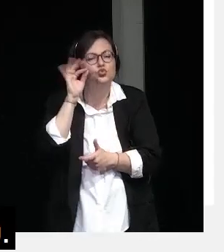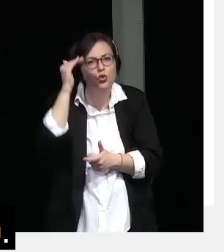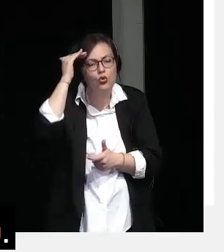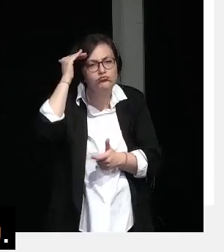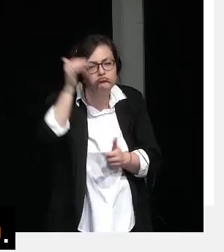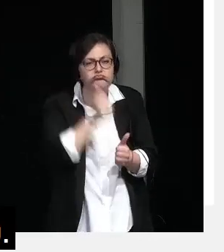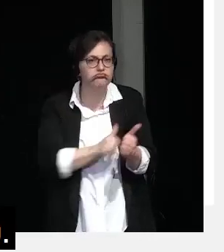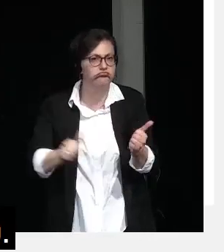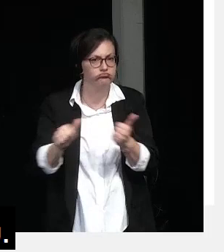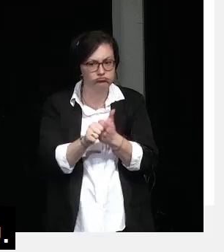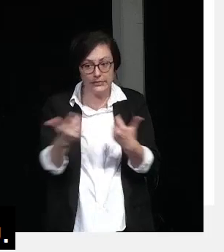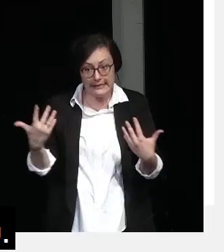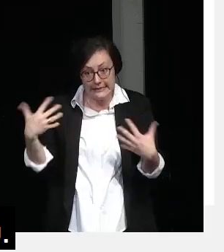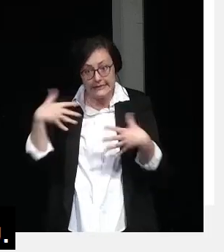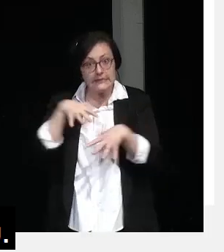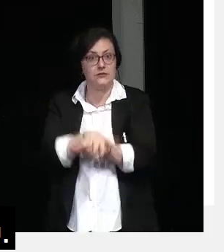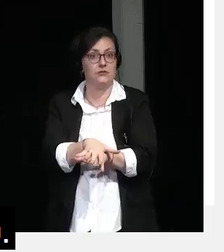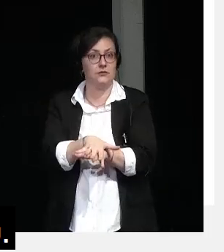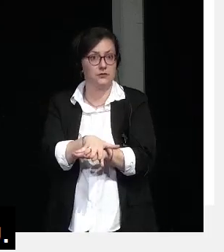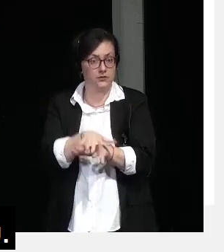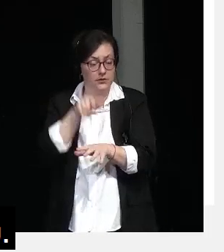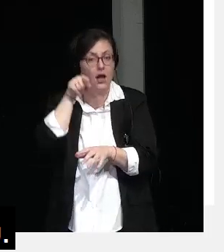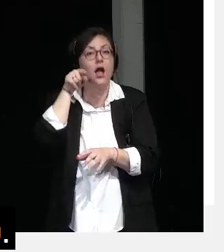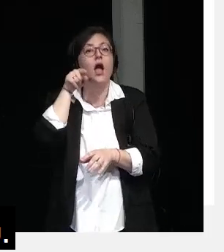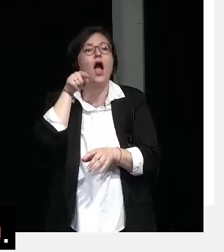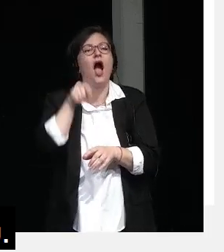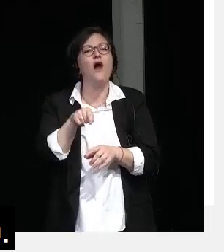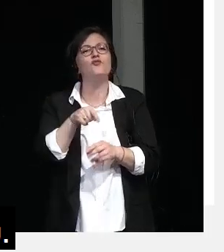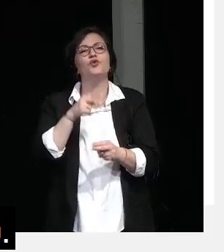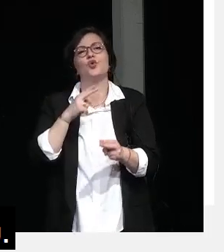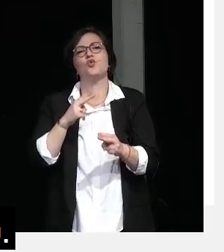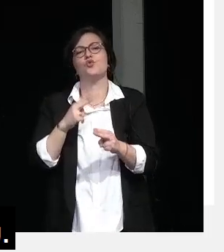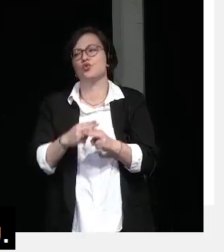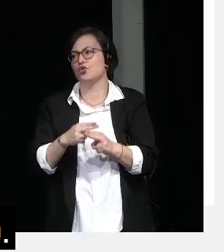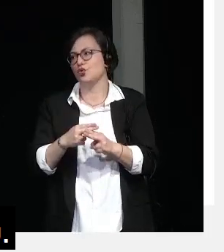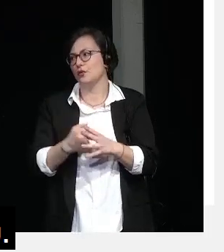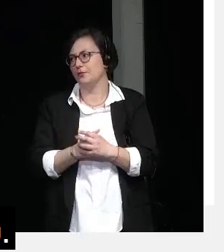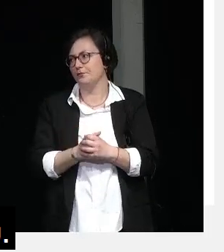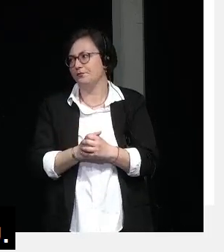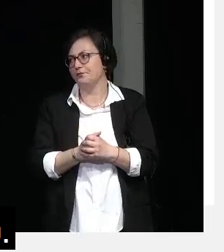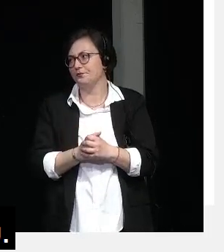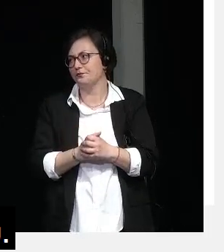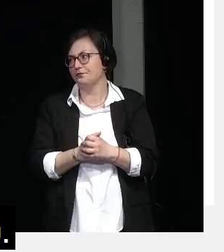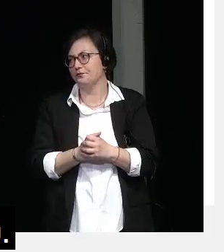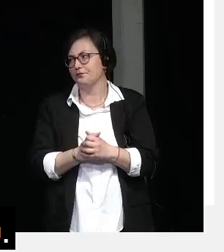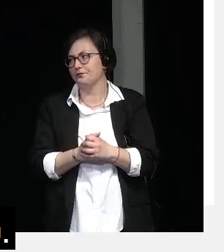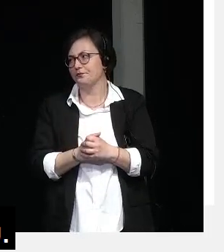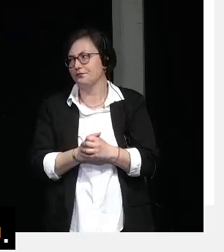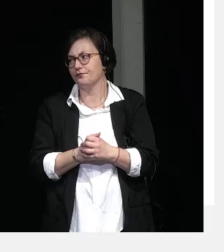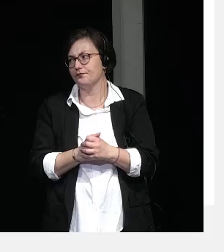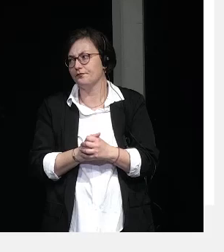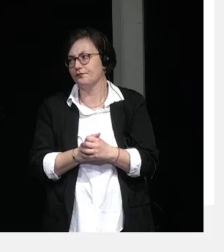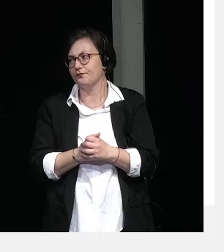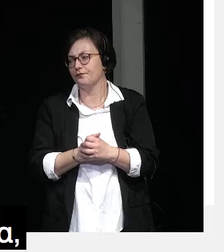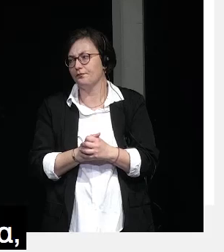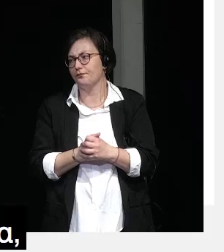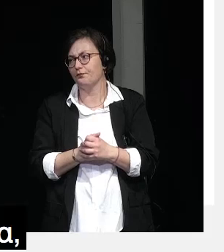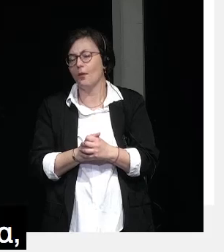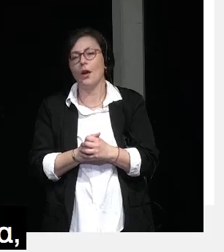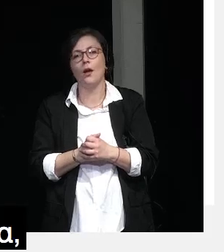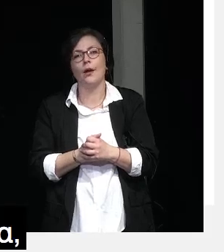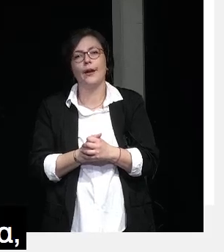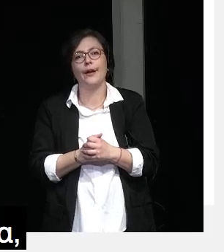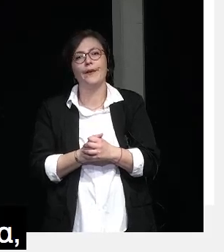would say, is related to the universal design principle.